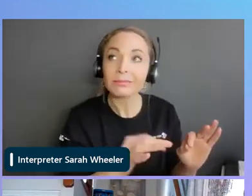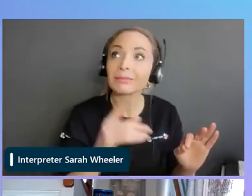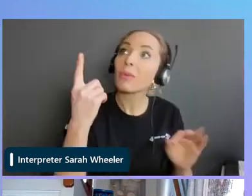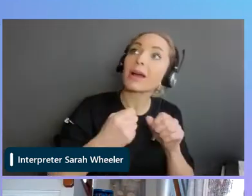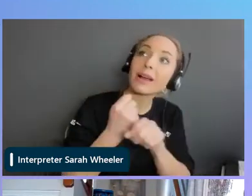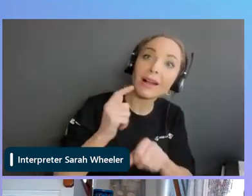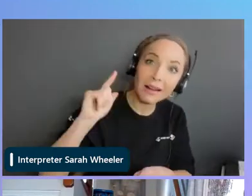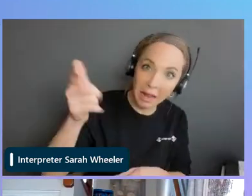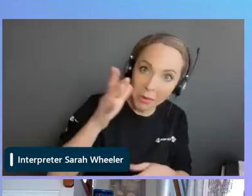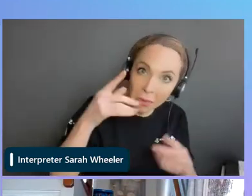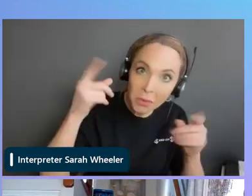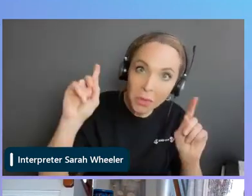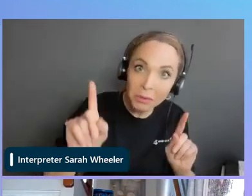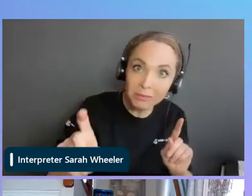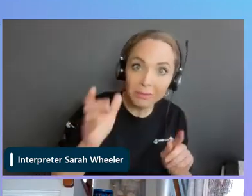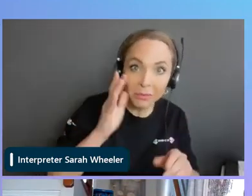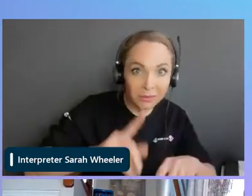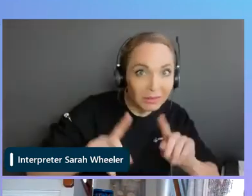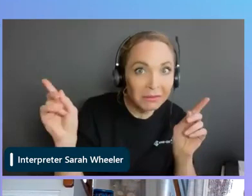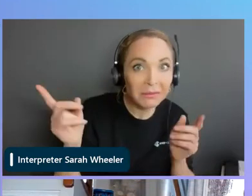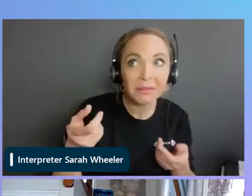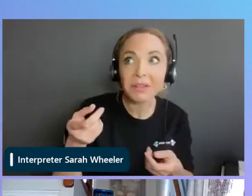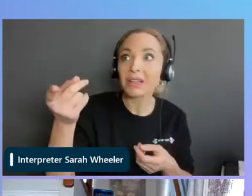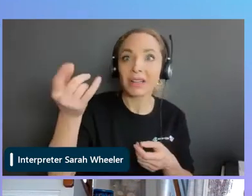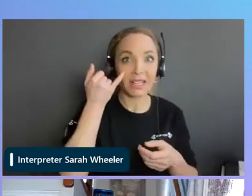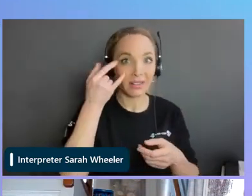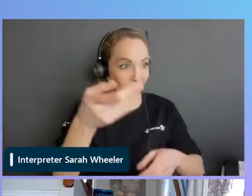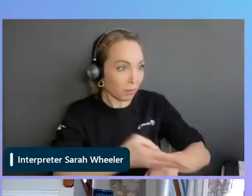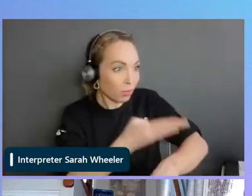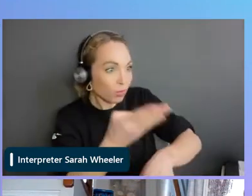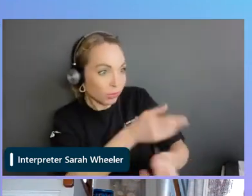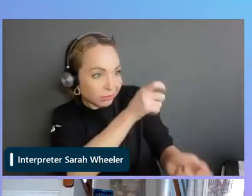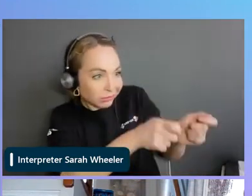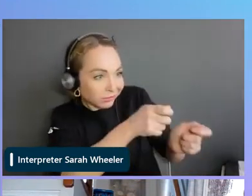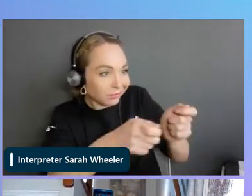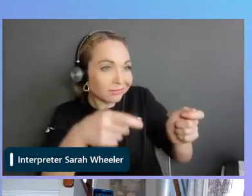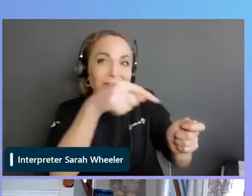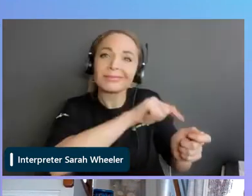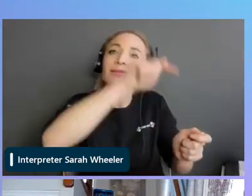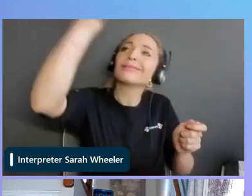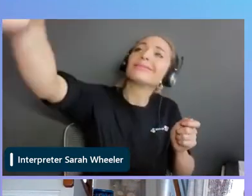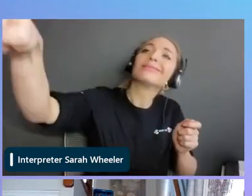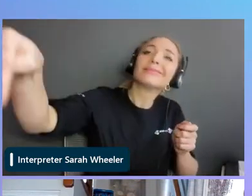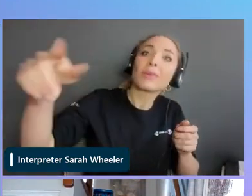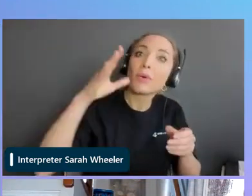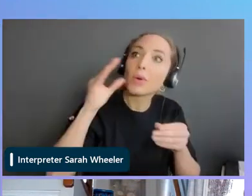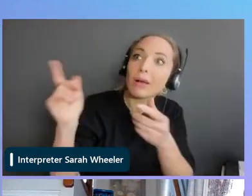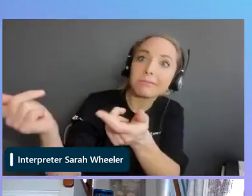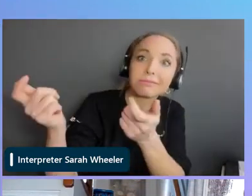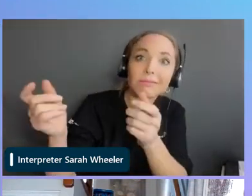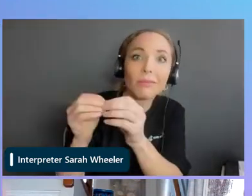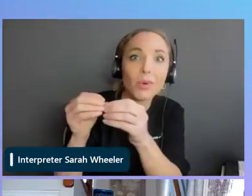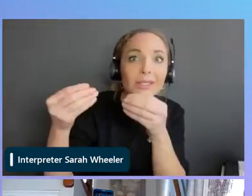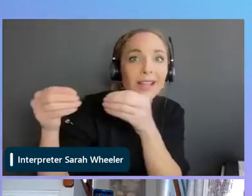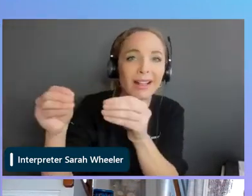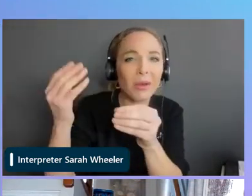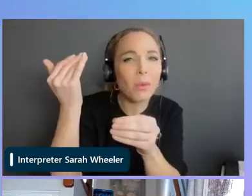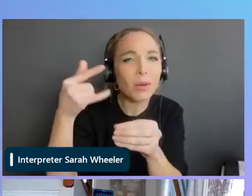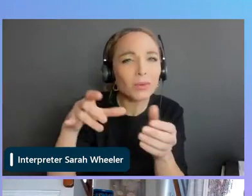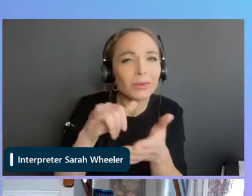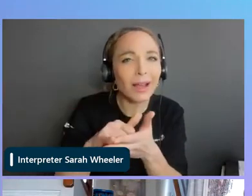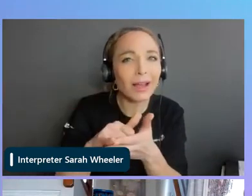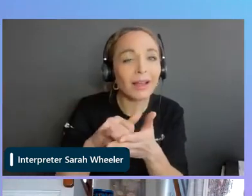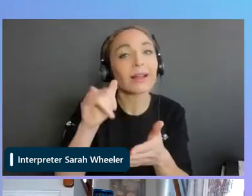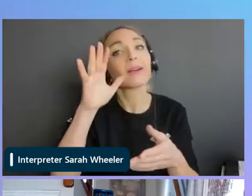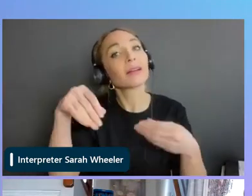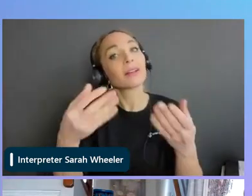Is it going to be easier to do our jobs? Are we going to be getting more sales leads? Like, what's the thing that's going to be different? Why are we doing this? That gives you two things. One, something to shoot for,